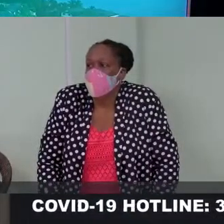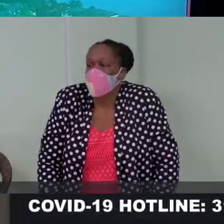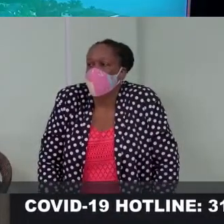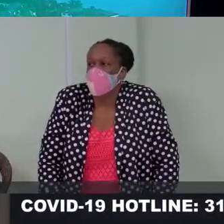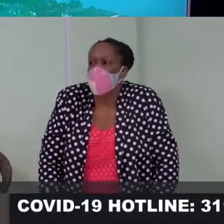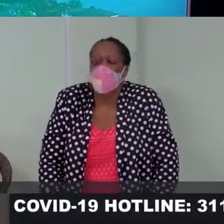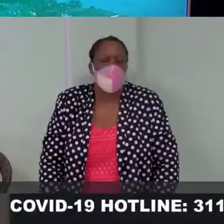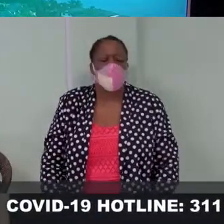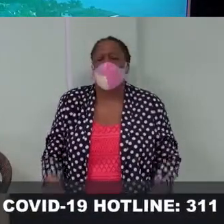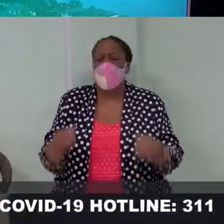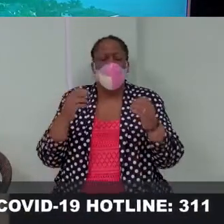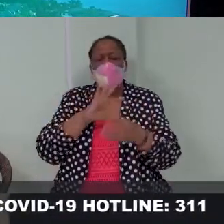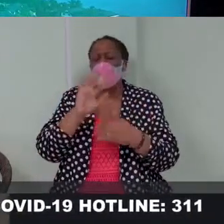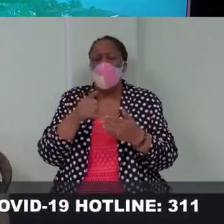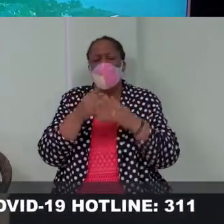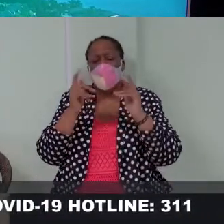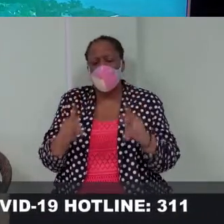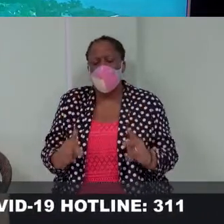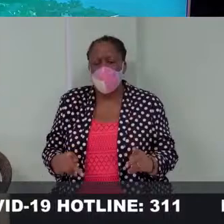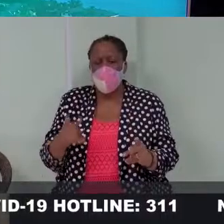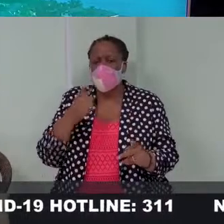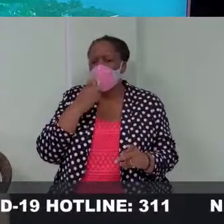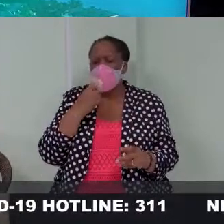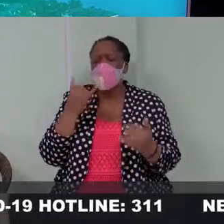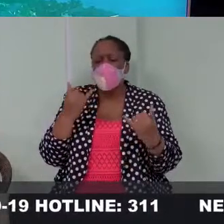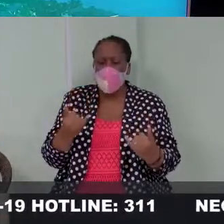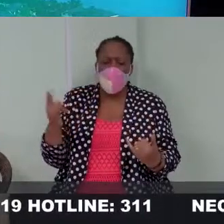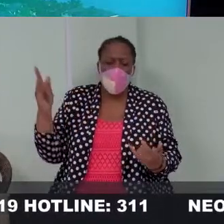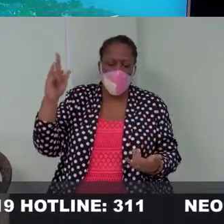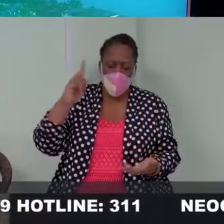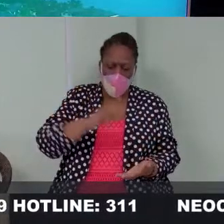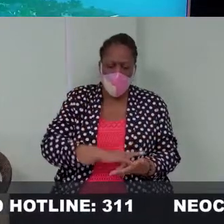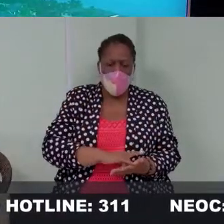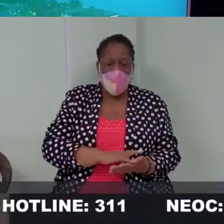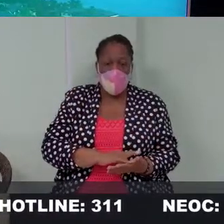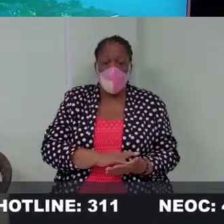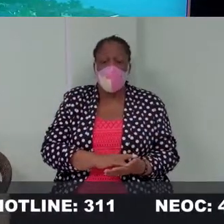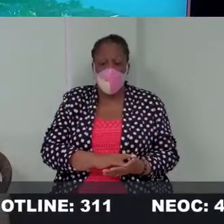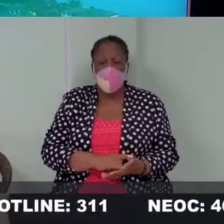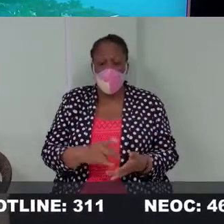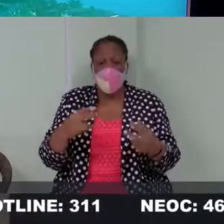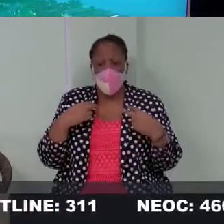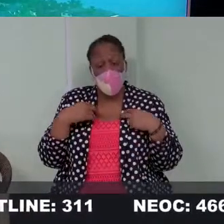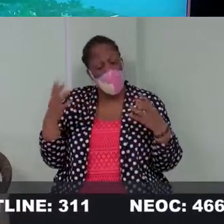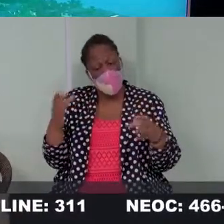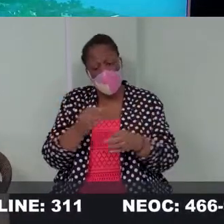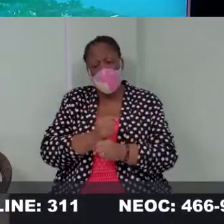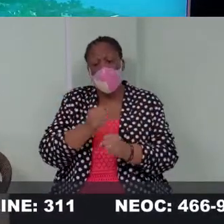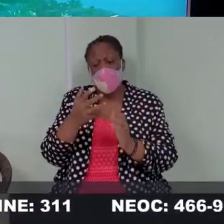provide us the RT-PCR test within the 72 hours of travel.